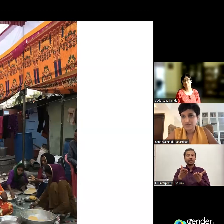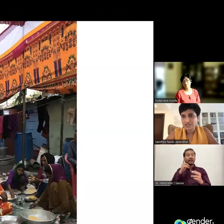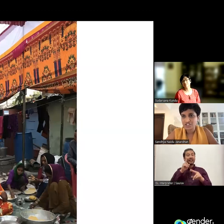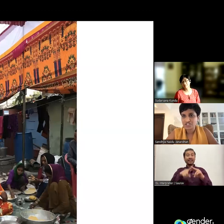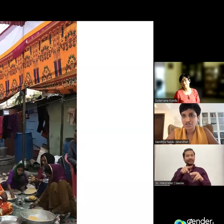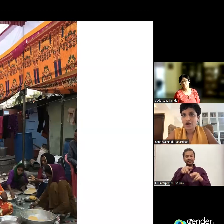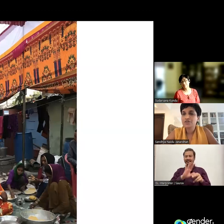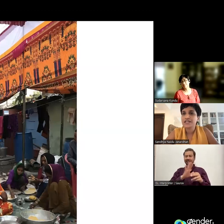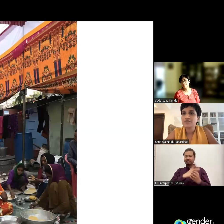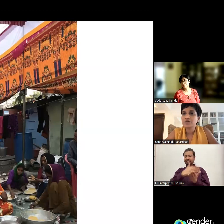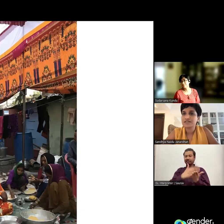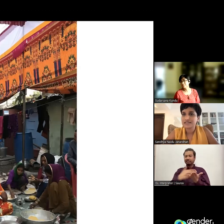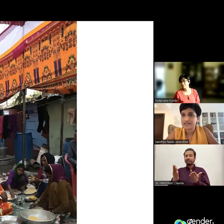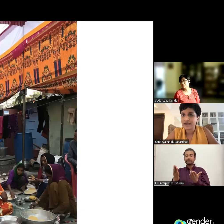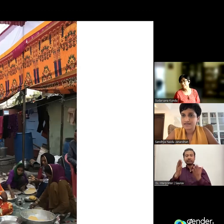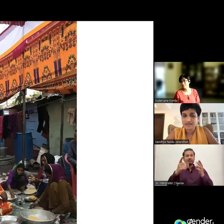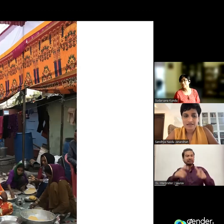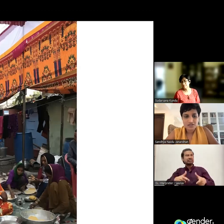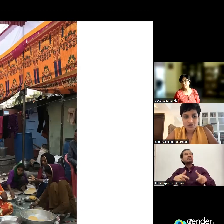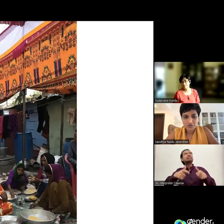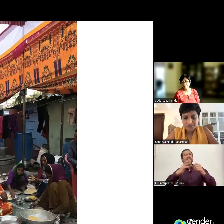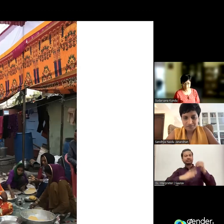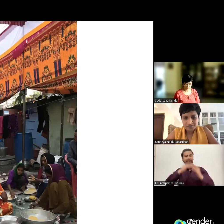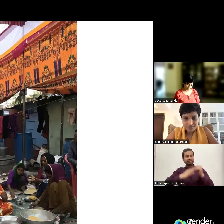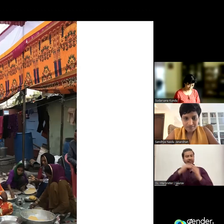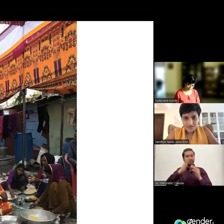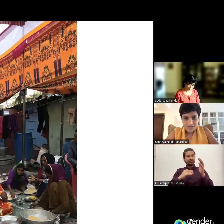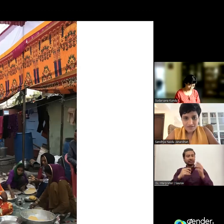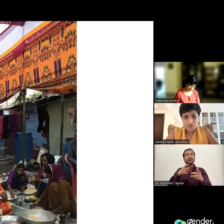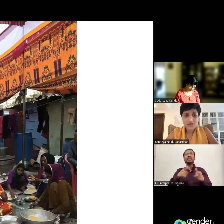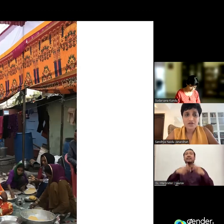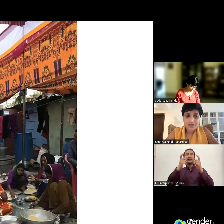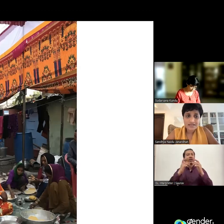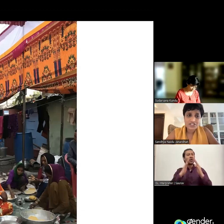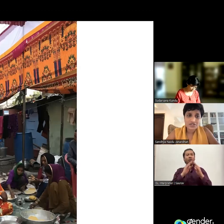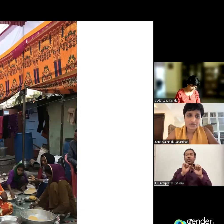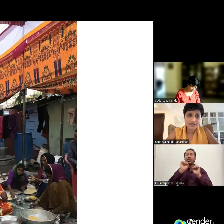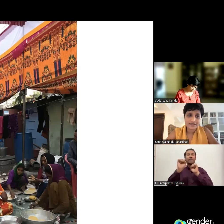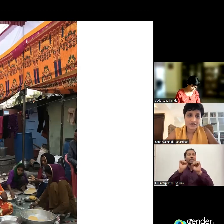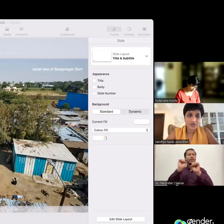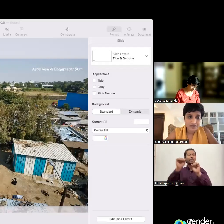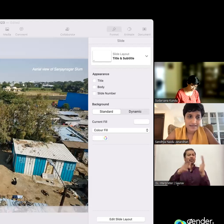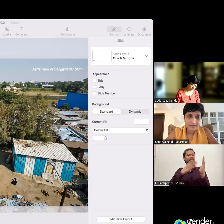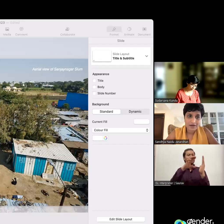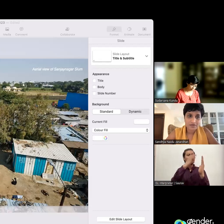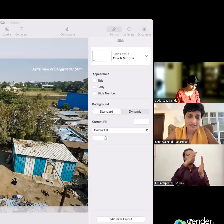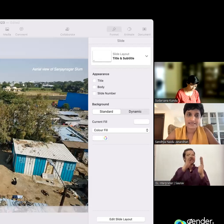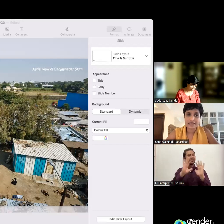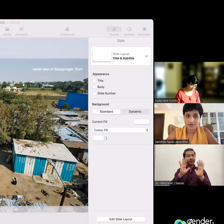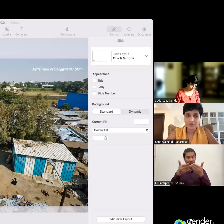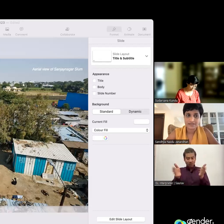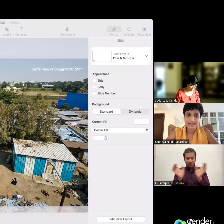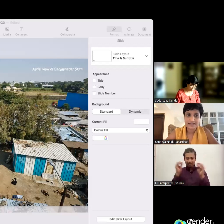buildings, which, how do you make community in that? So to acknowledge, the good things about